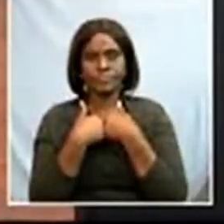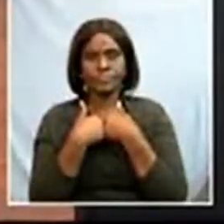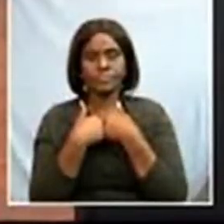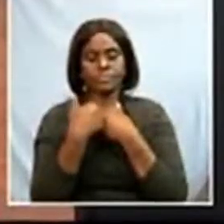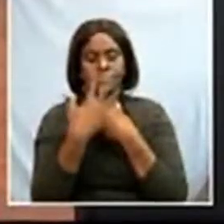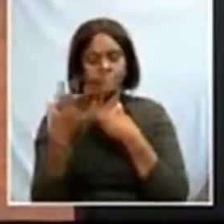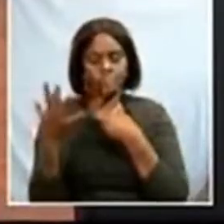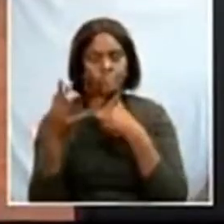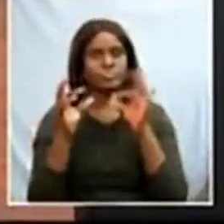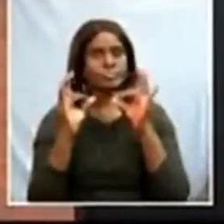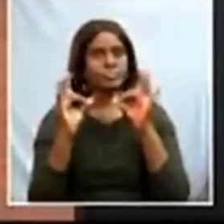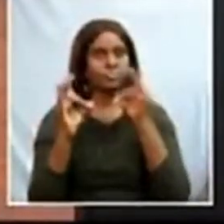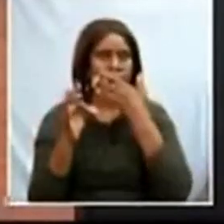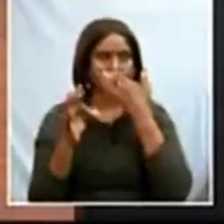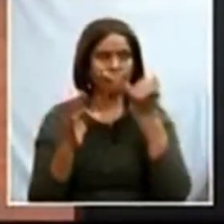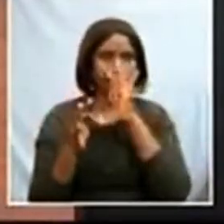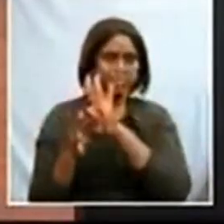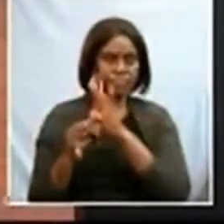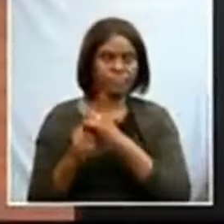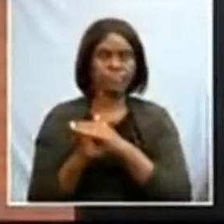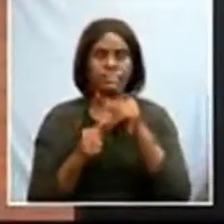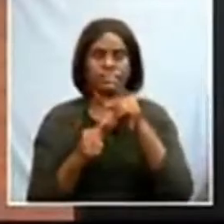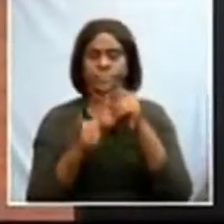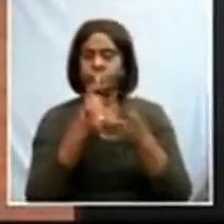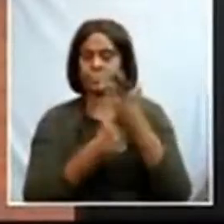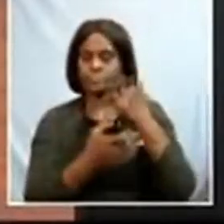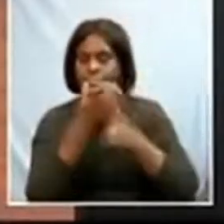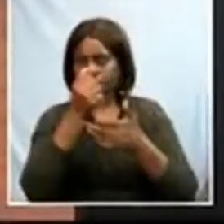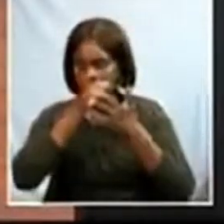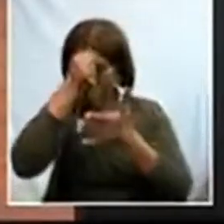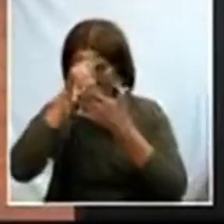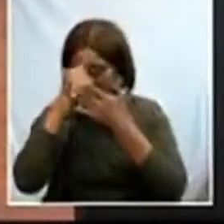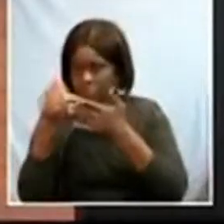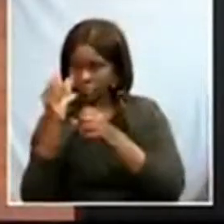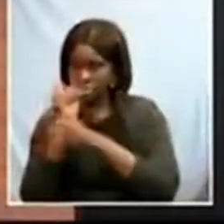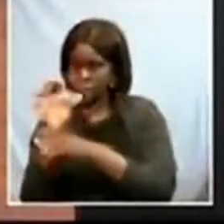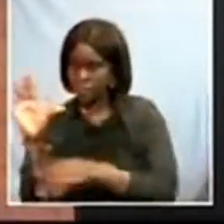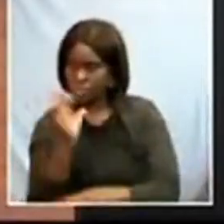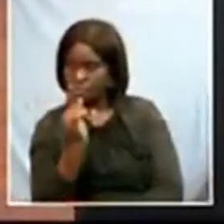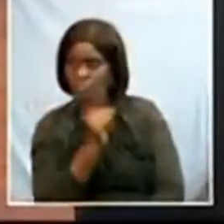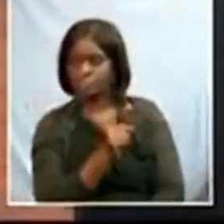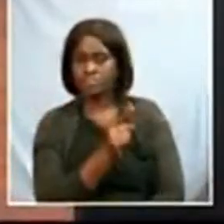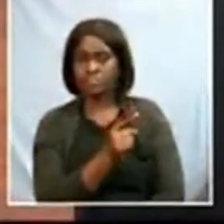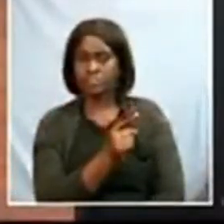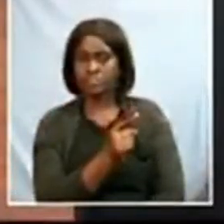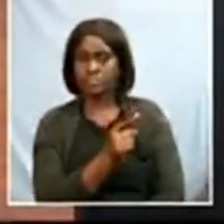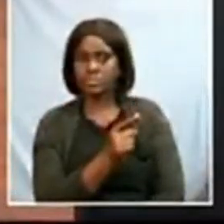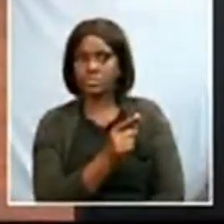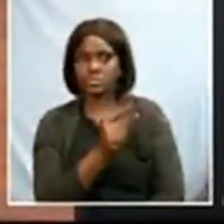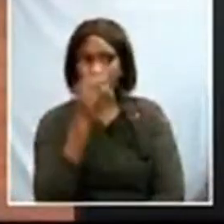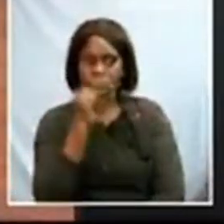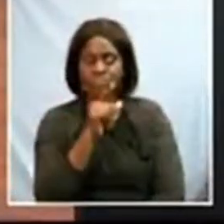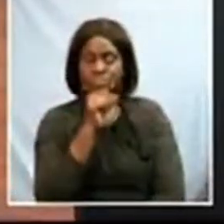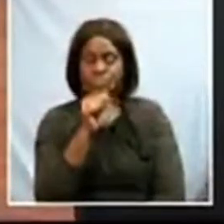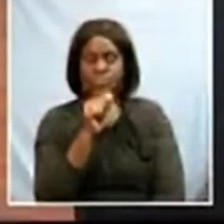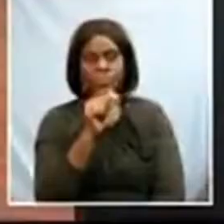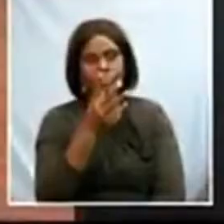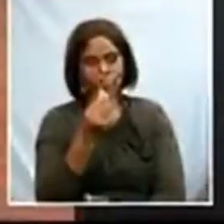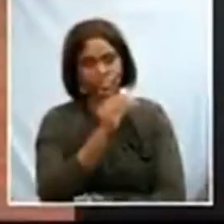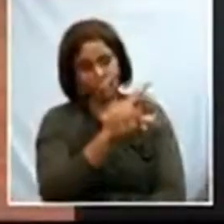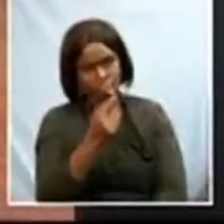things now are better. Did you consult the students that they are ready to go back? First of all, why didn't you get your